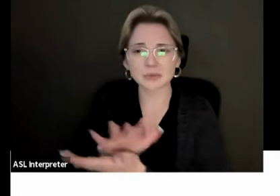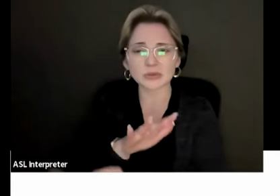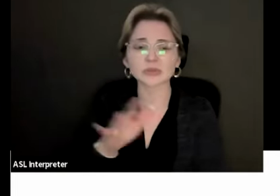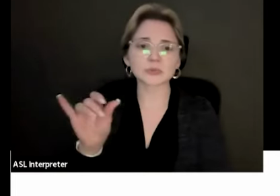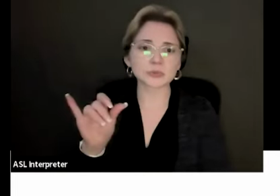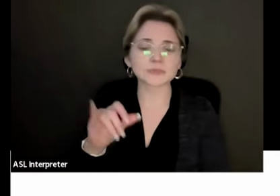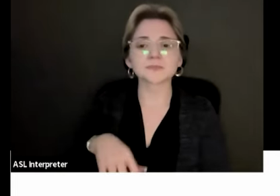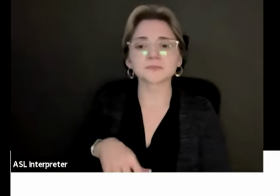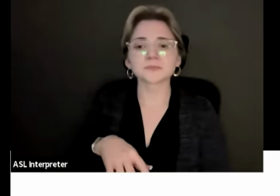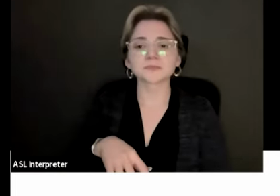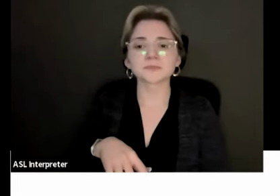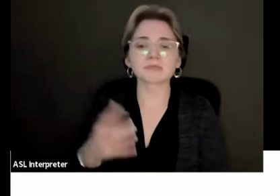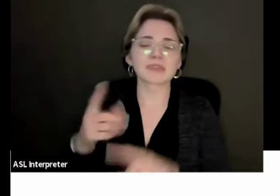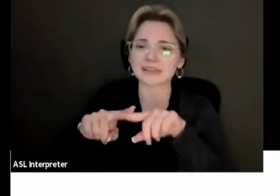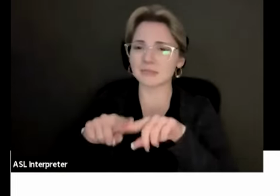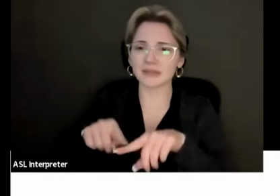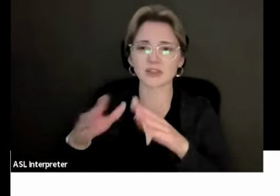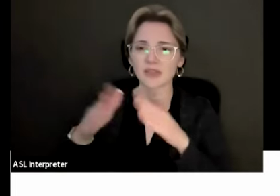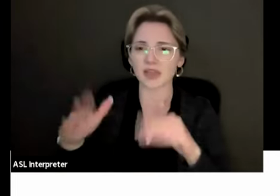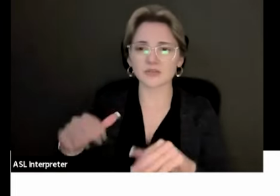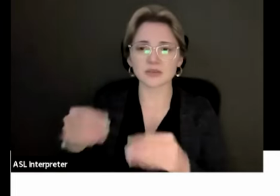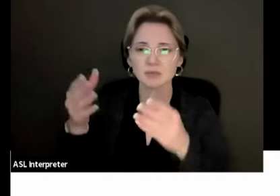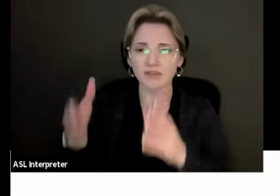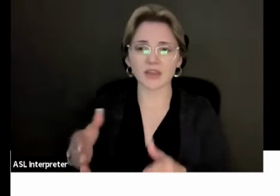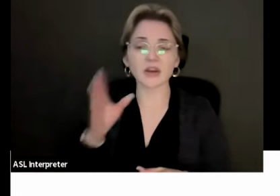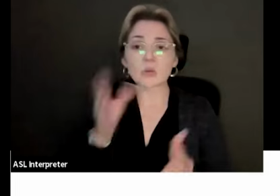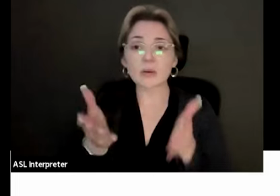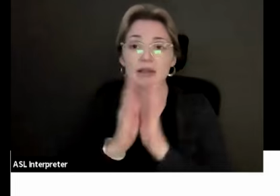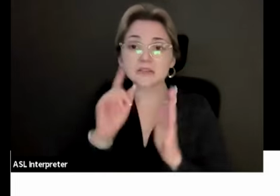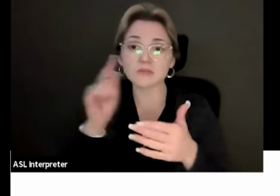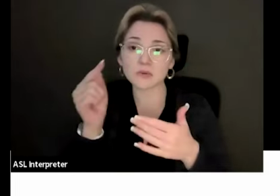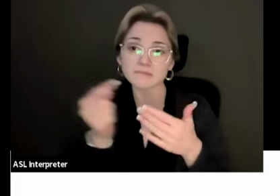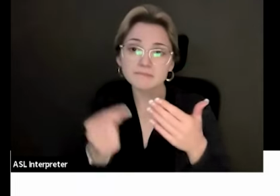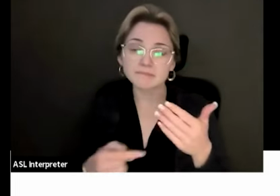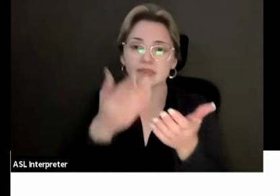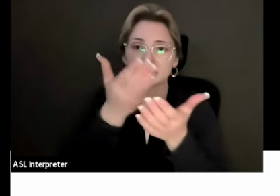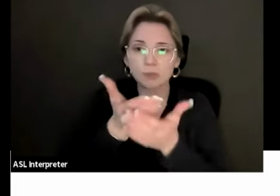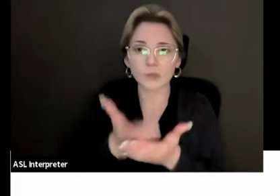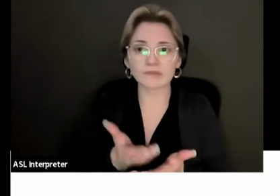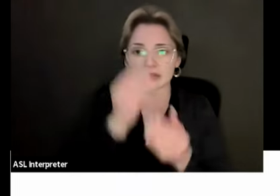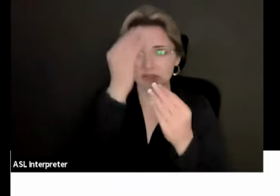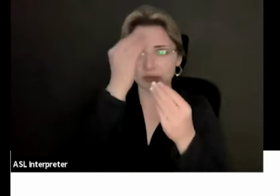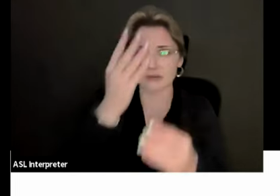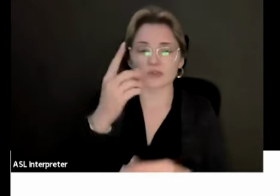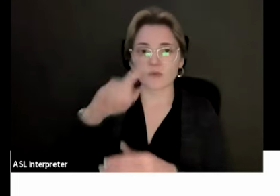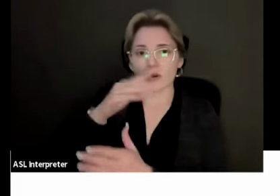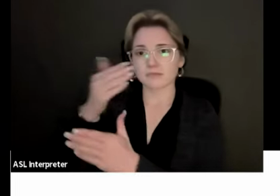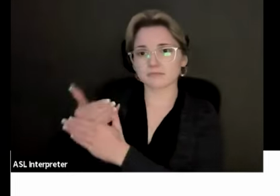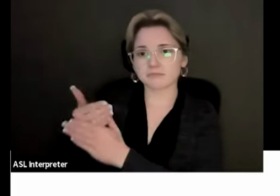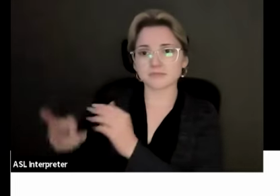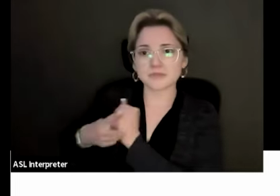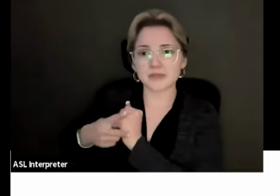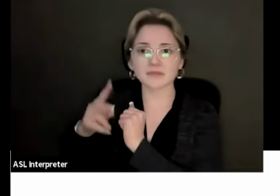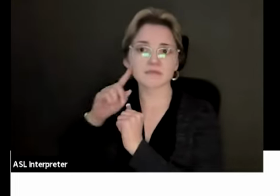providing. And the housing provider kind of took that and documented that. So yes. The second